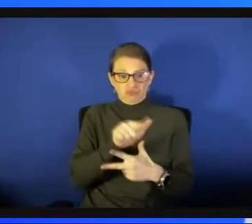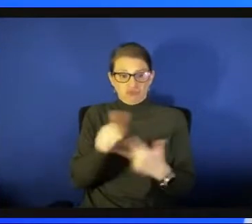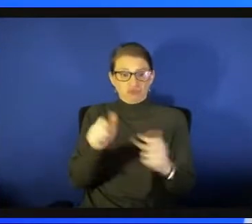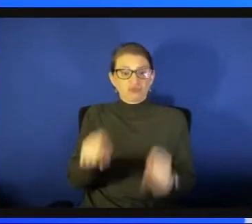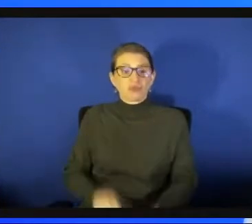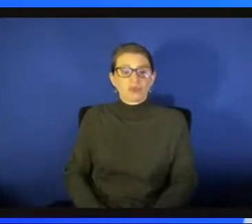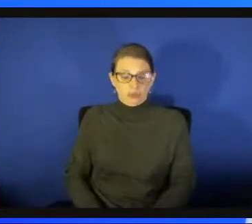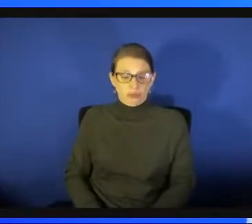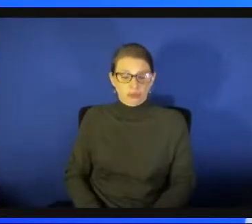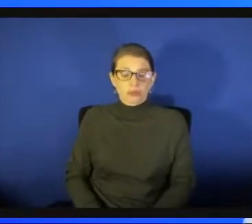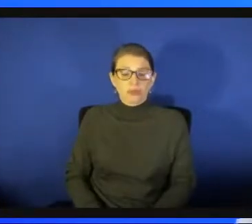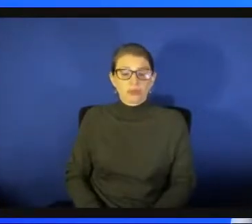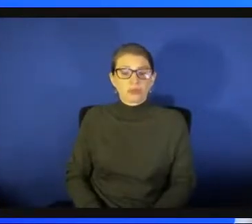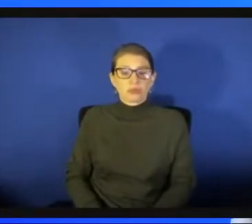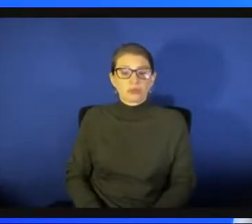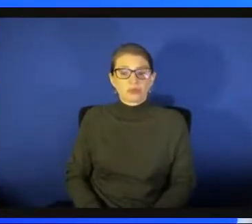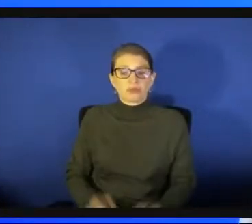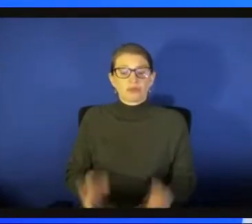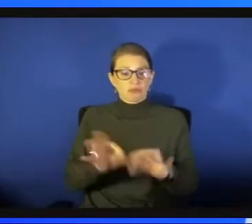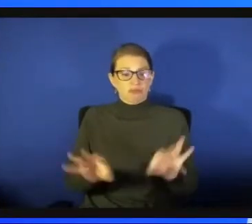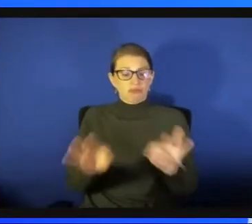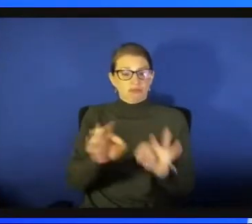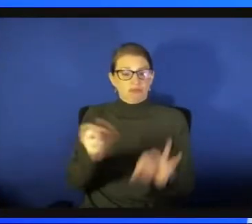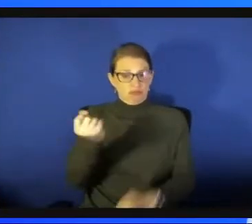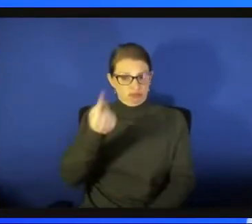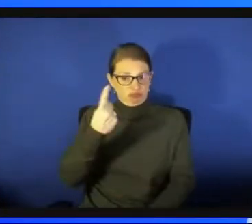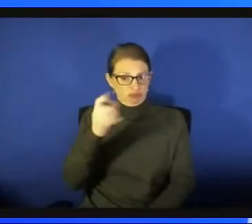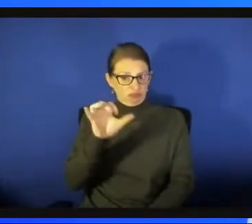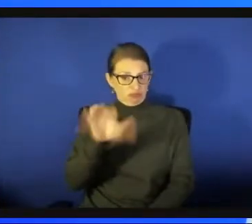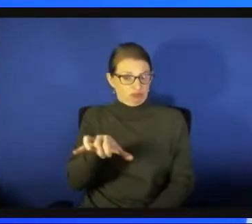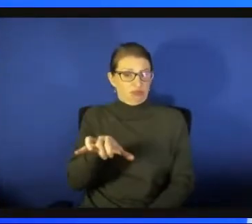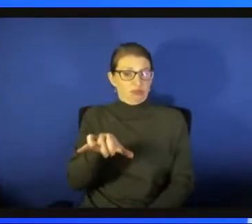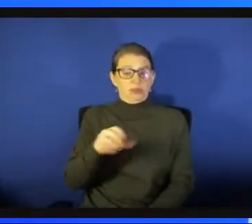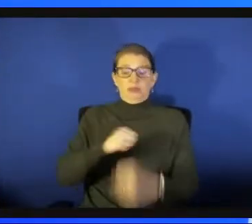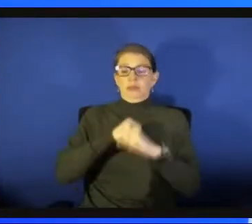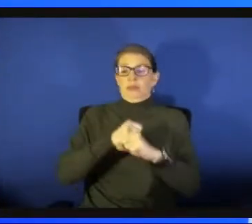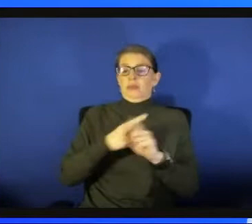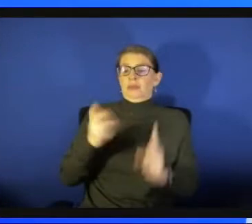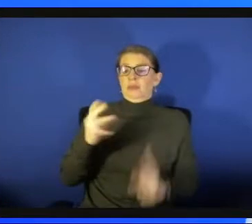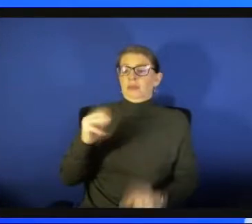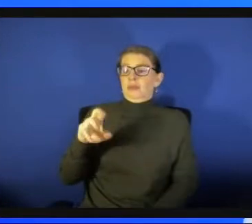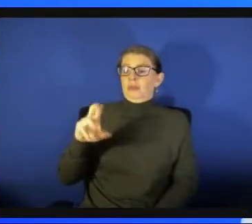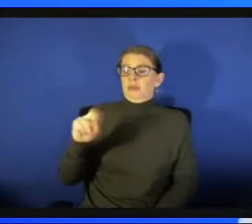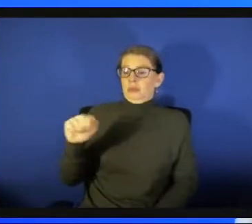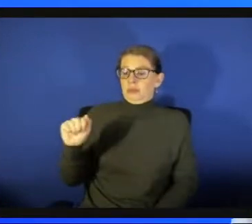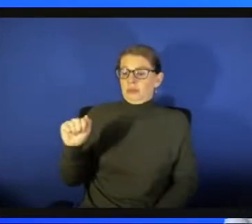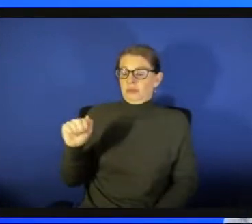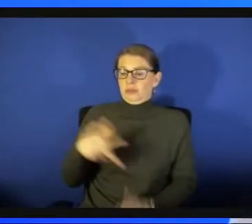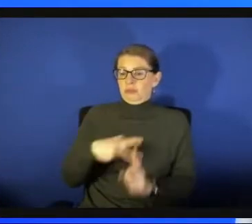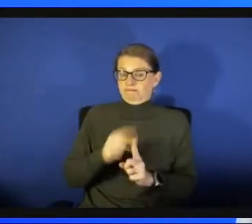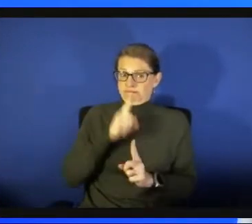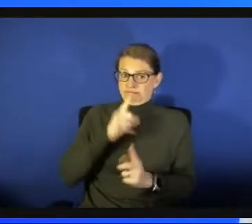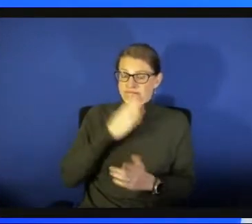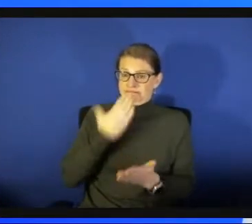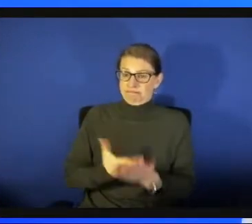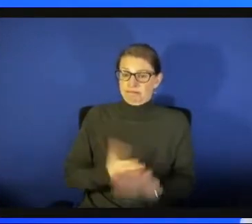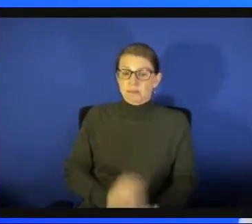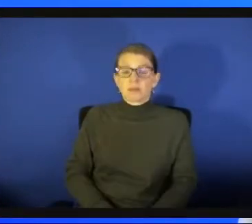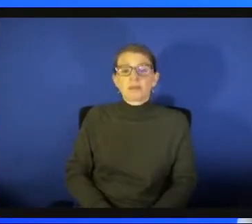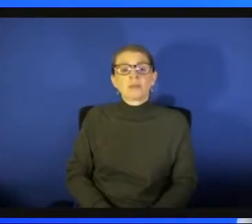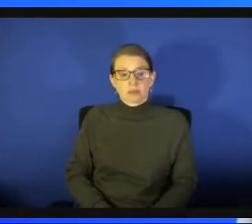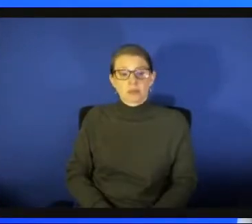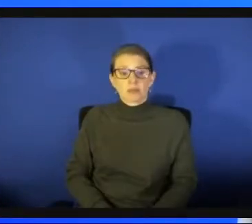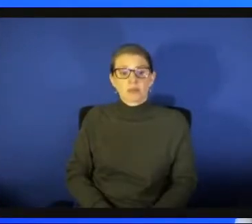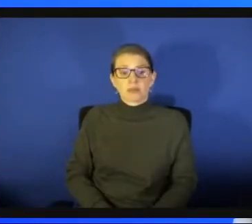important to understand. You know, we know that the protections from the mRNA vaccines are very good. We know that after you get that dose,